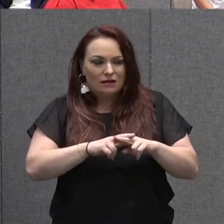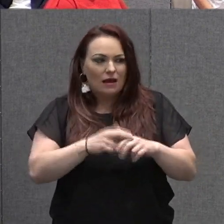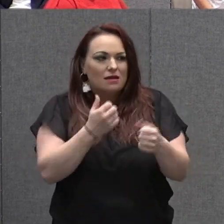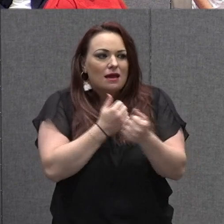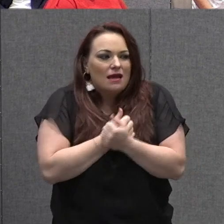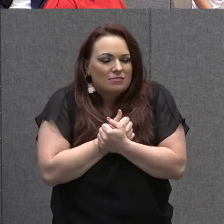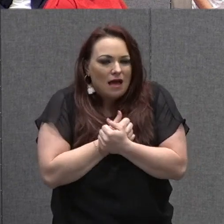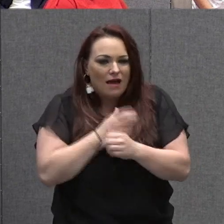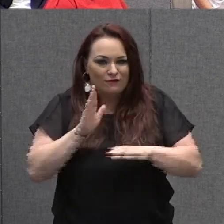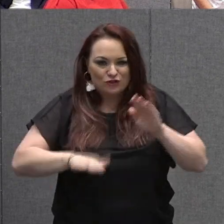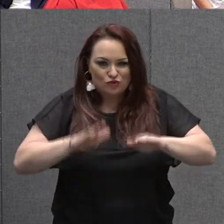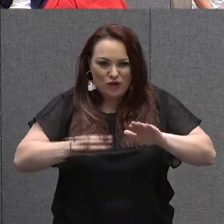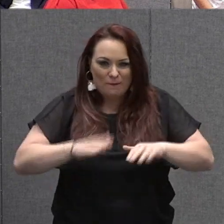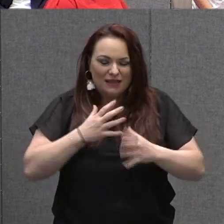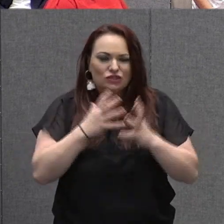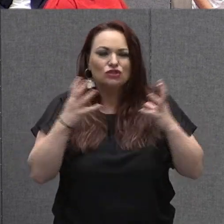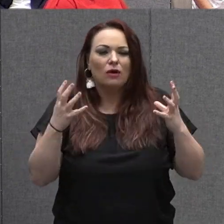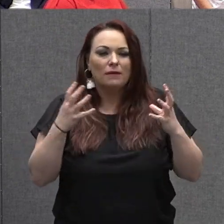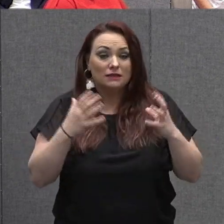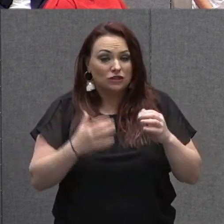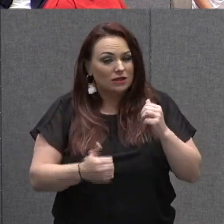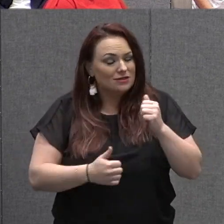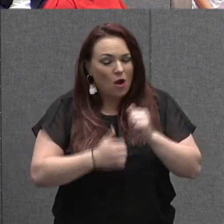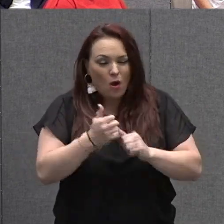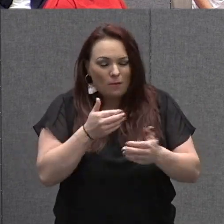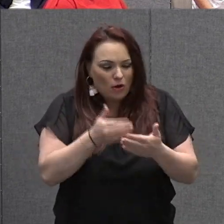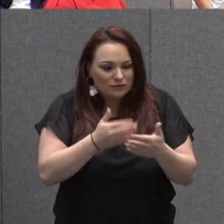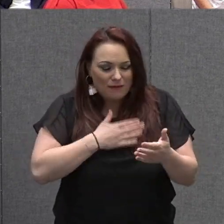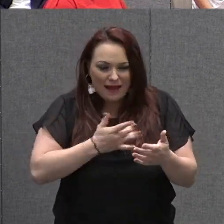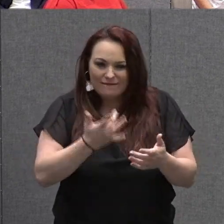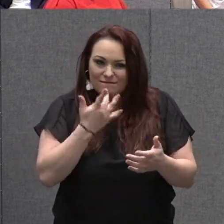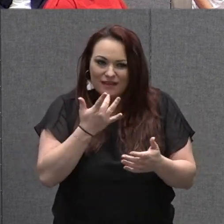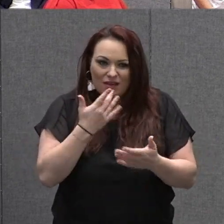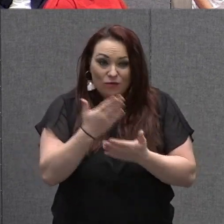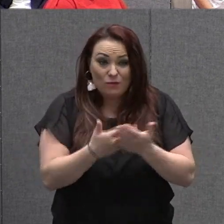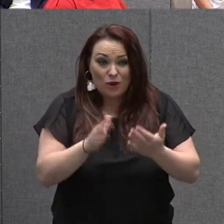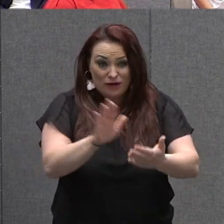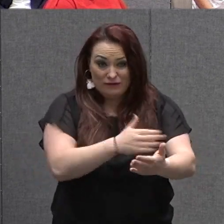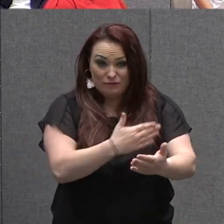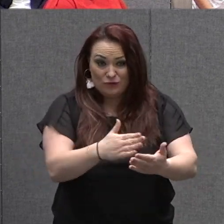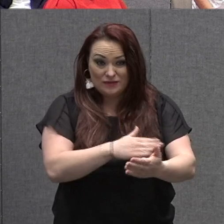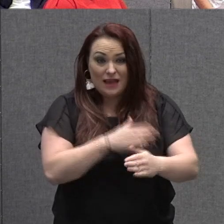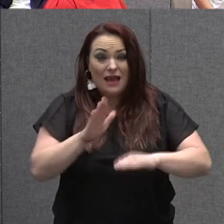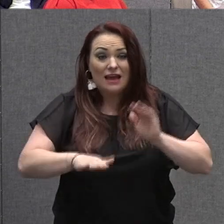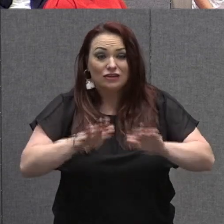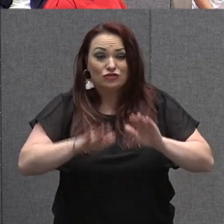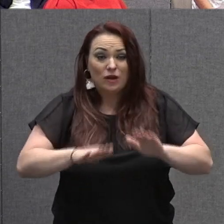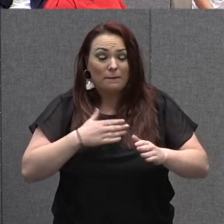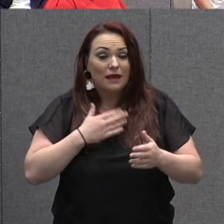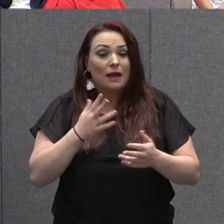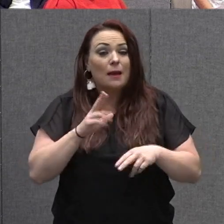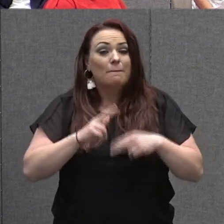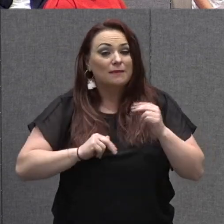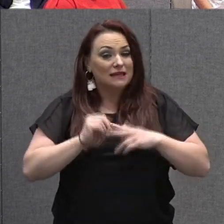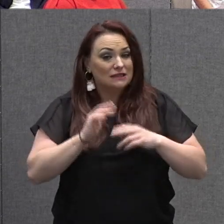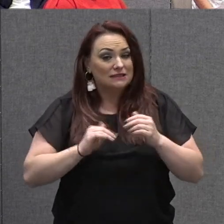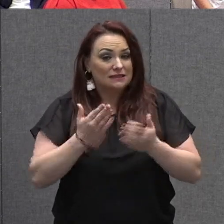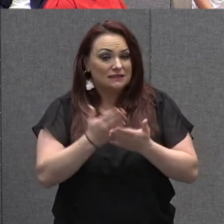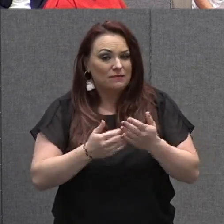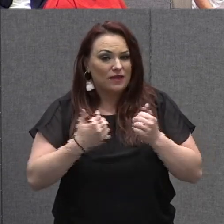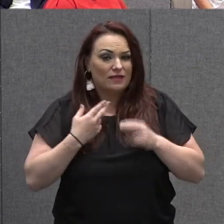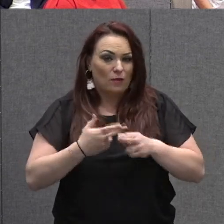drumming so much. It's almost my most favorite part of music. And drumming is something that builds something called community. That's why we do a